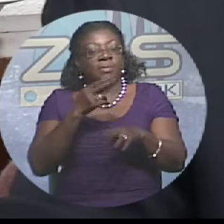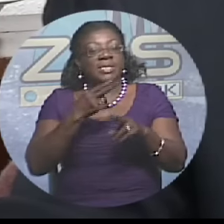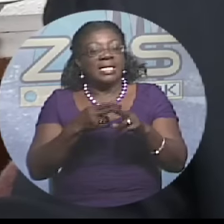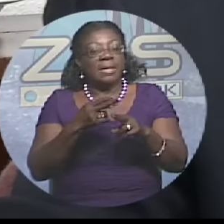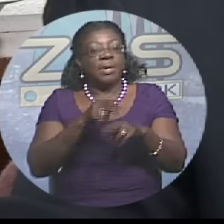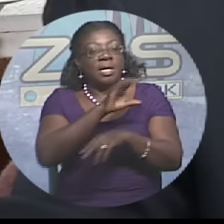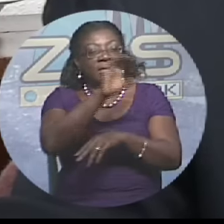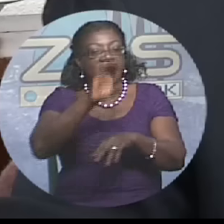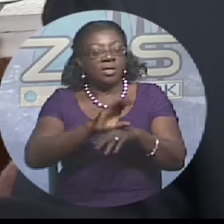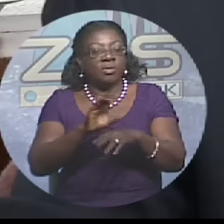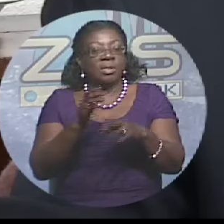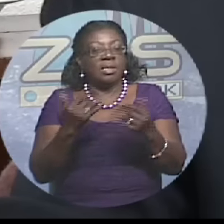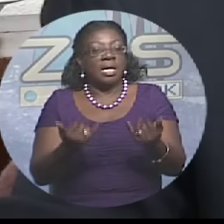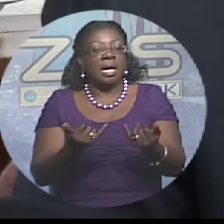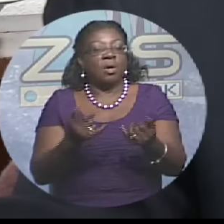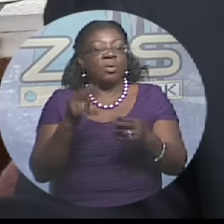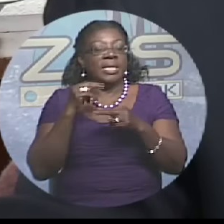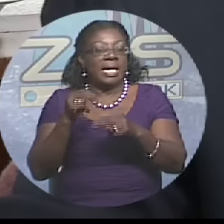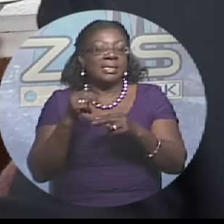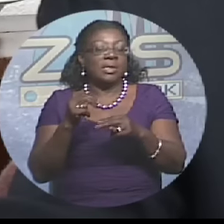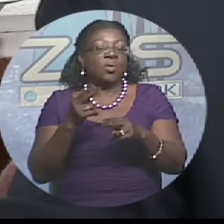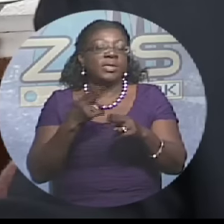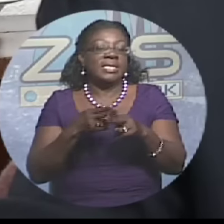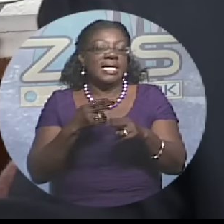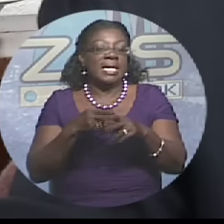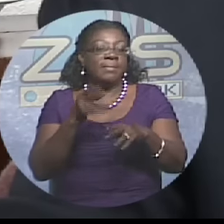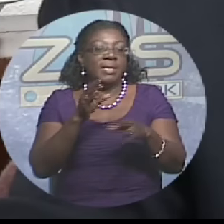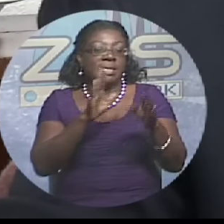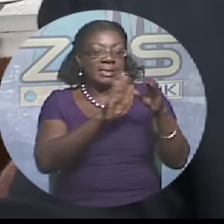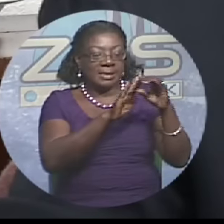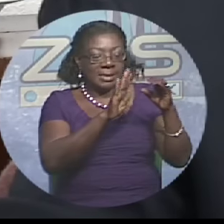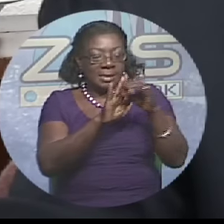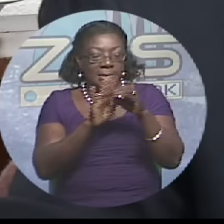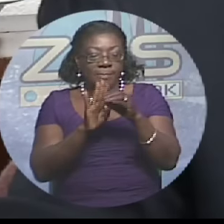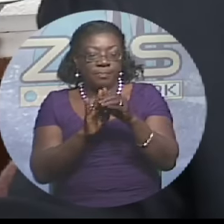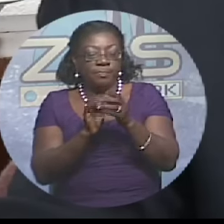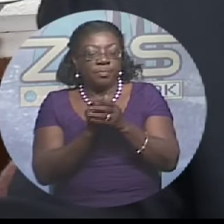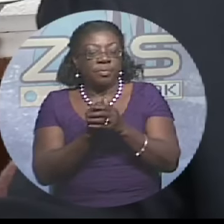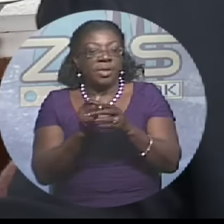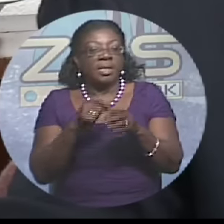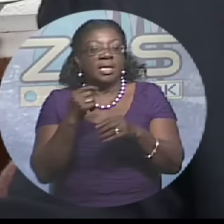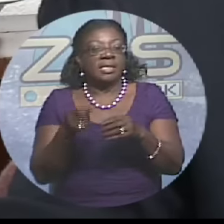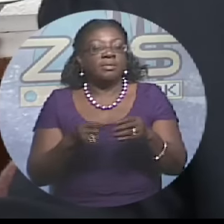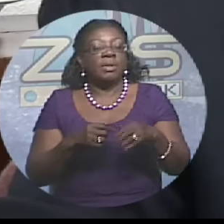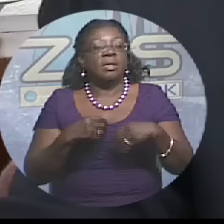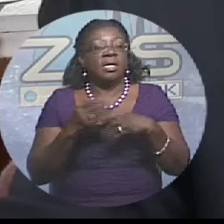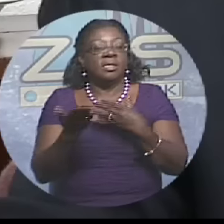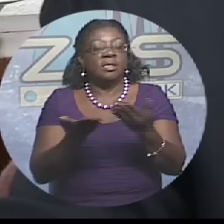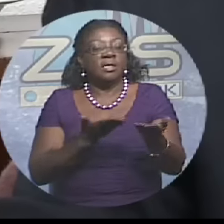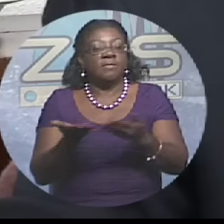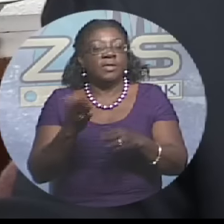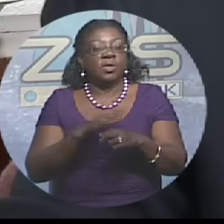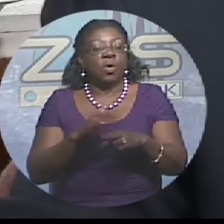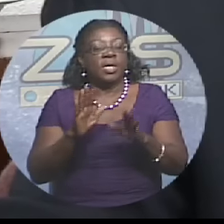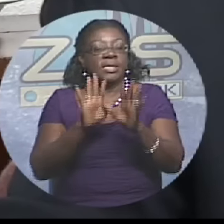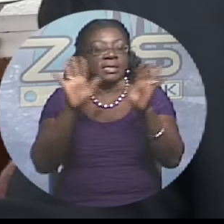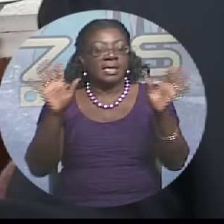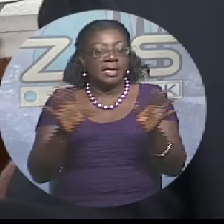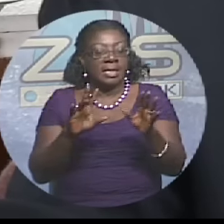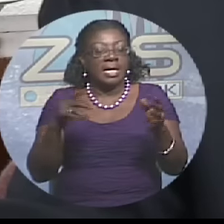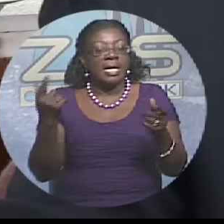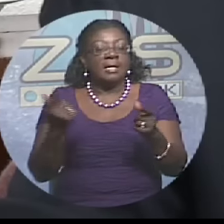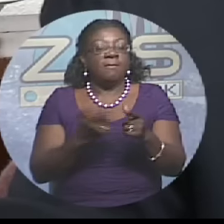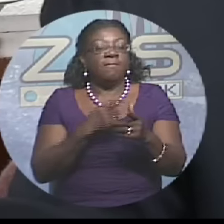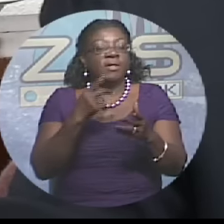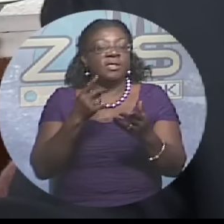city. It is proposed that the week will commence with an official service on Sunday, the 1st of November